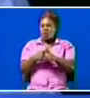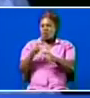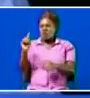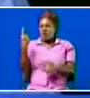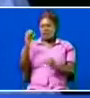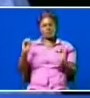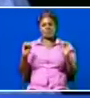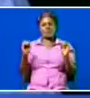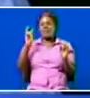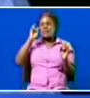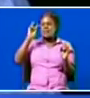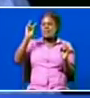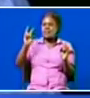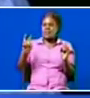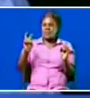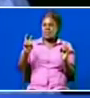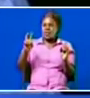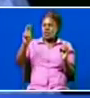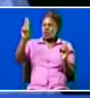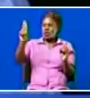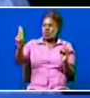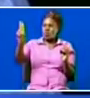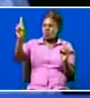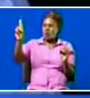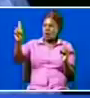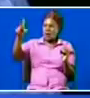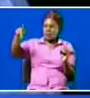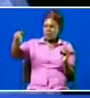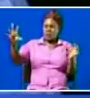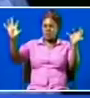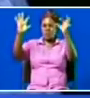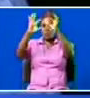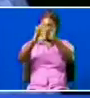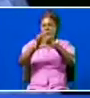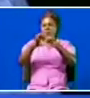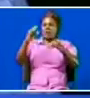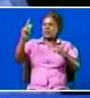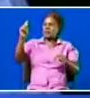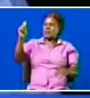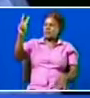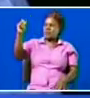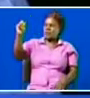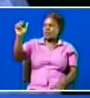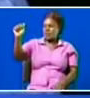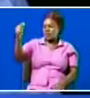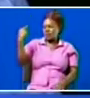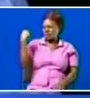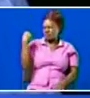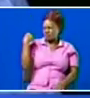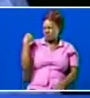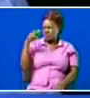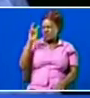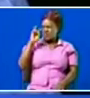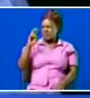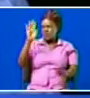seen the URP merge with the TNA party, and more recently we have also